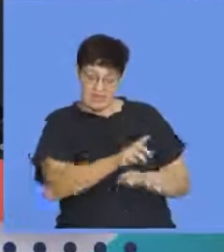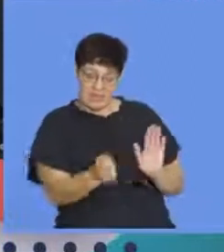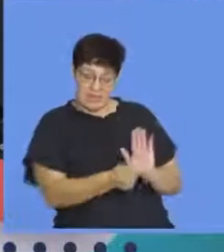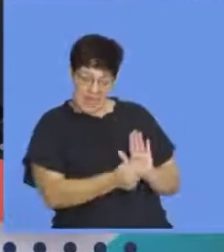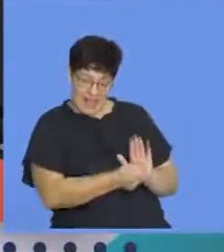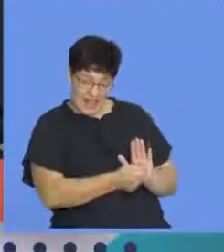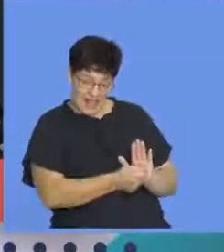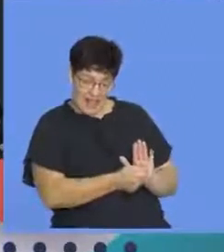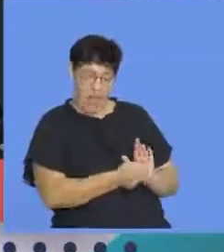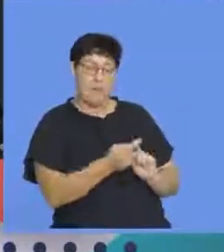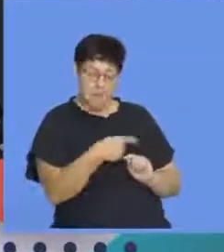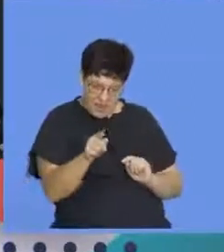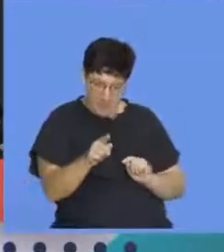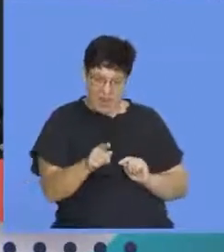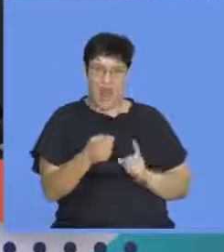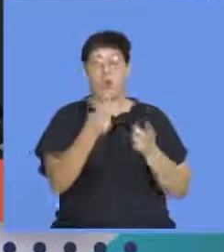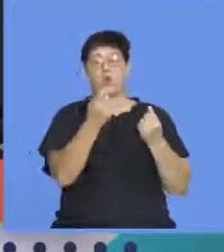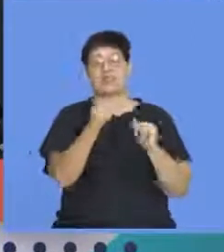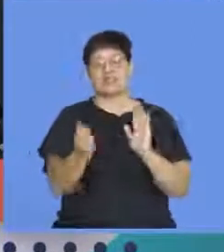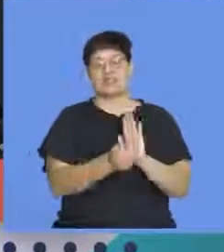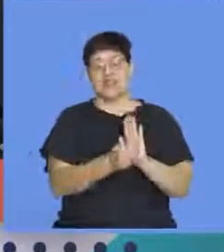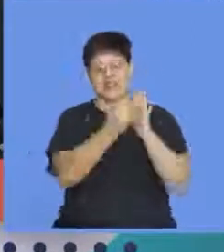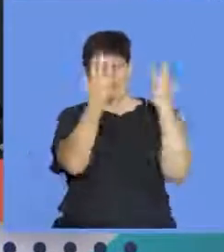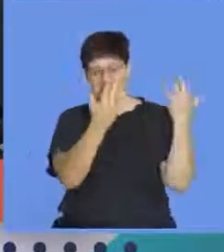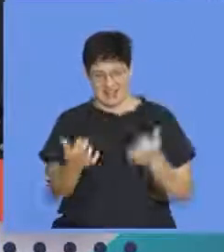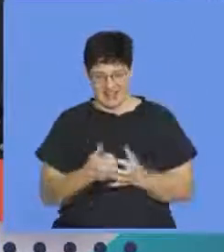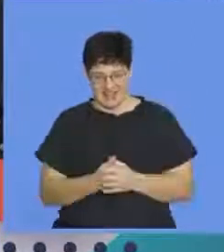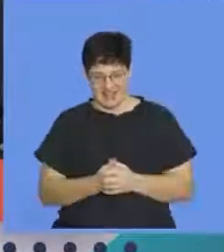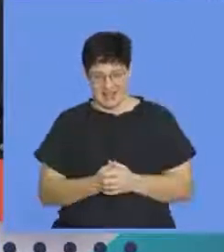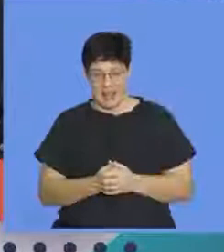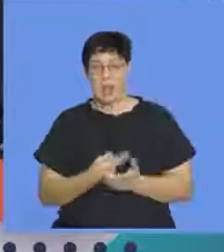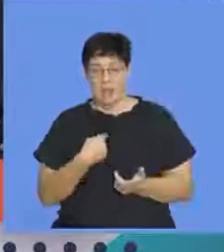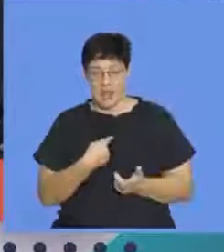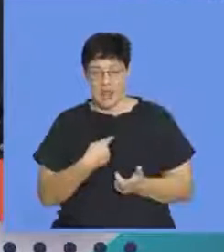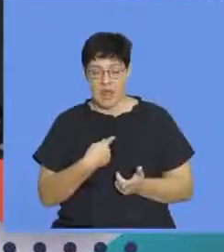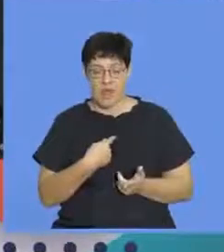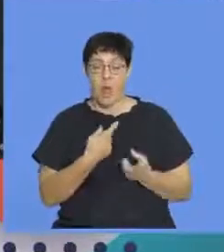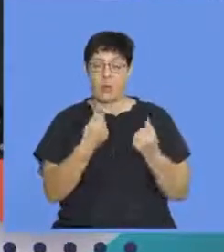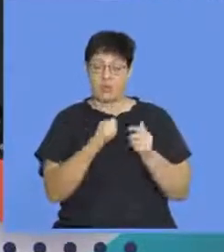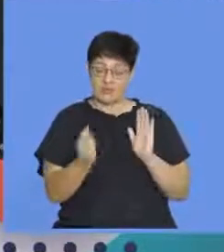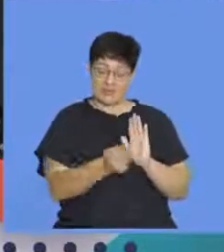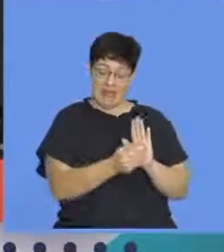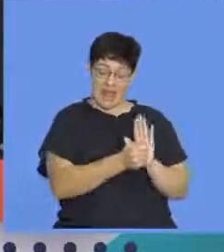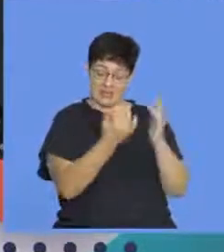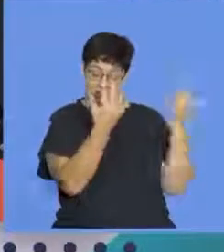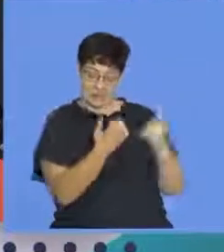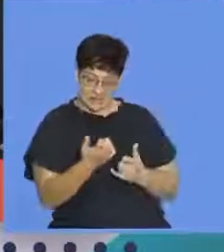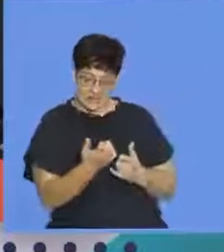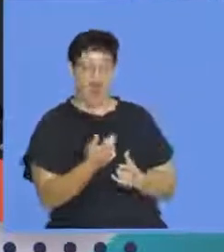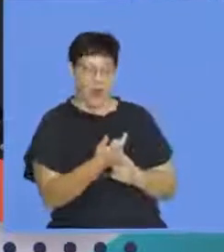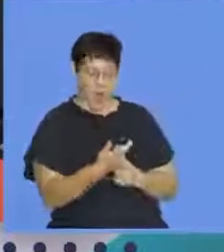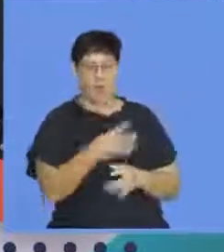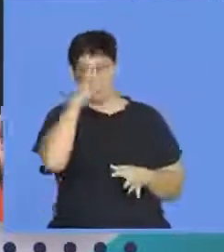your cost of sales. And once you've ascertained your cost of sales, that will then determine how